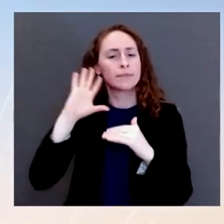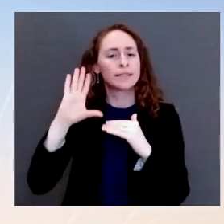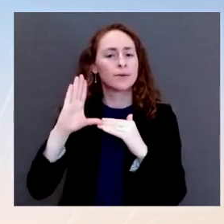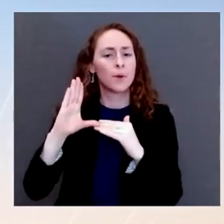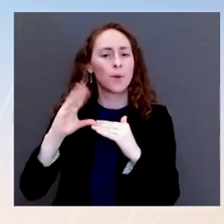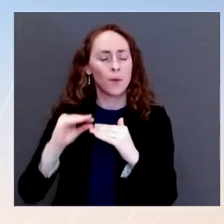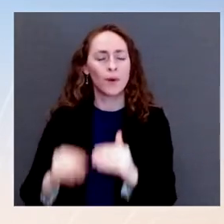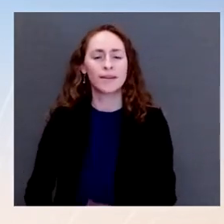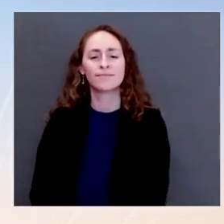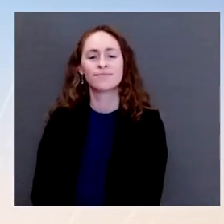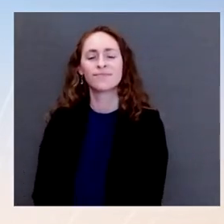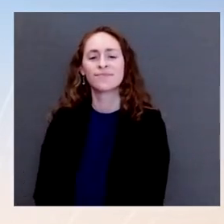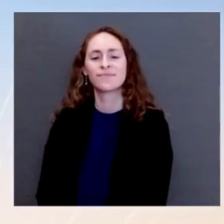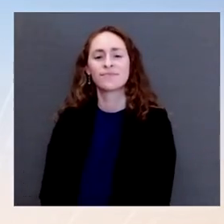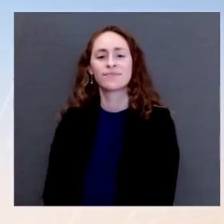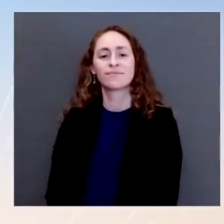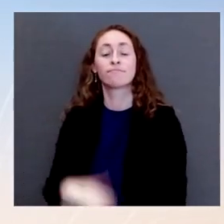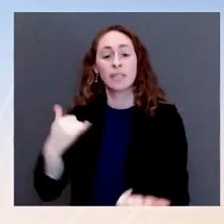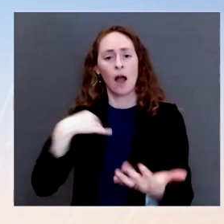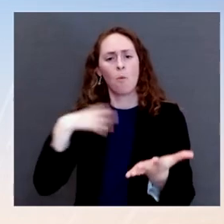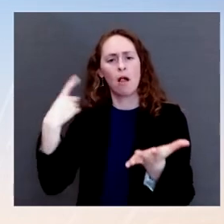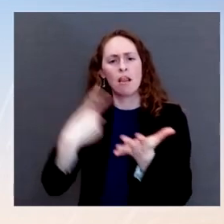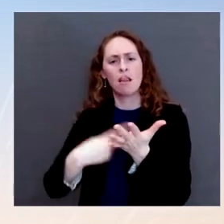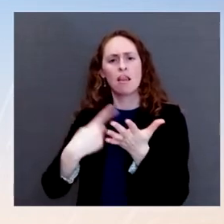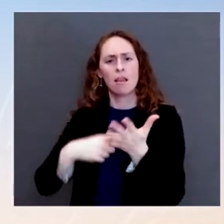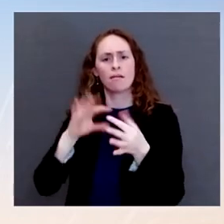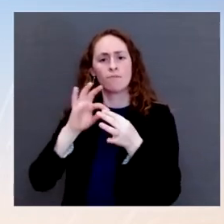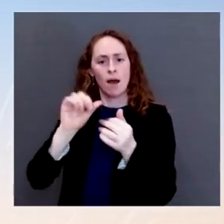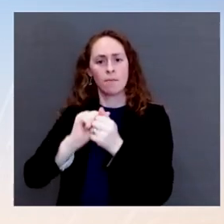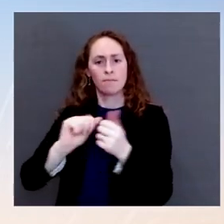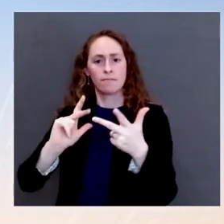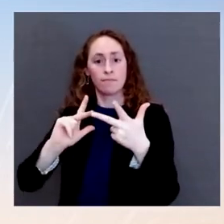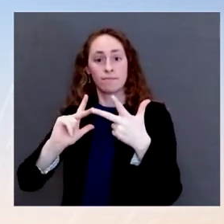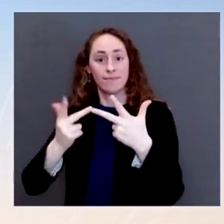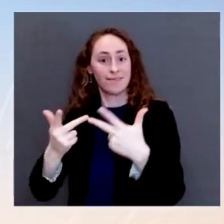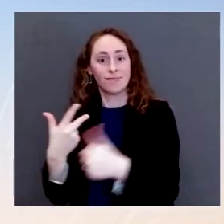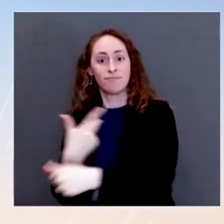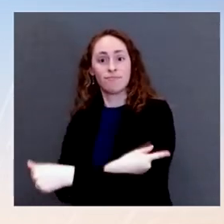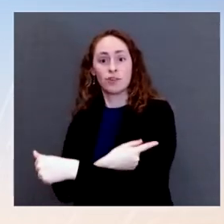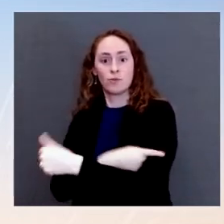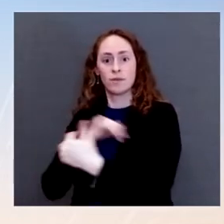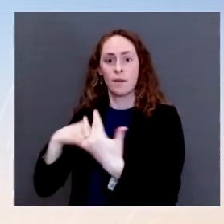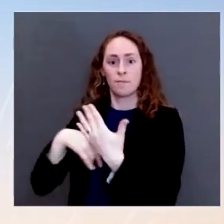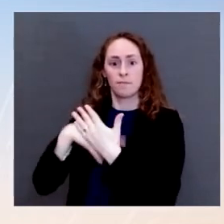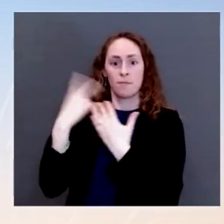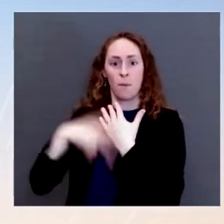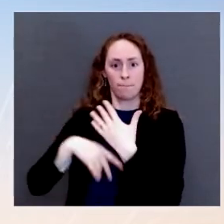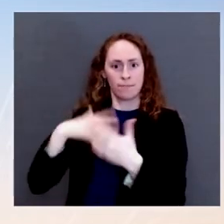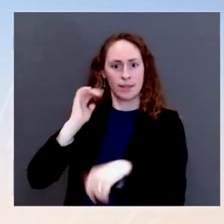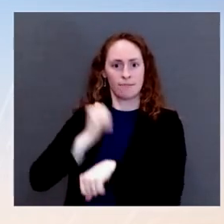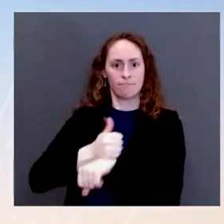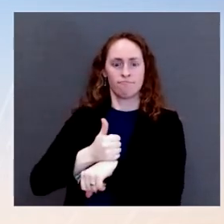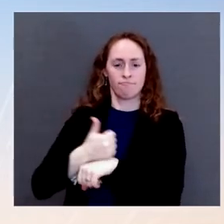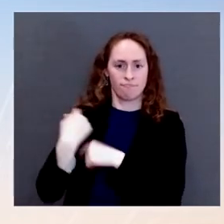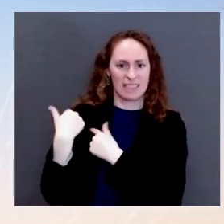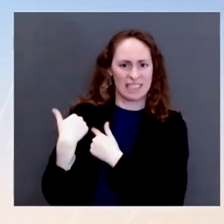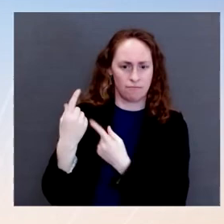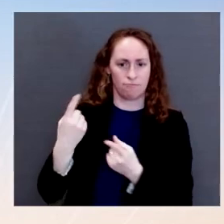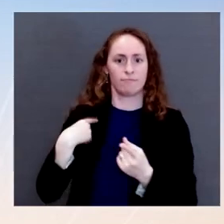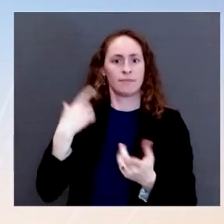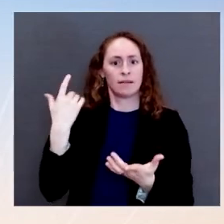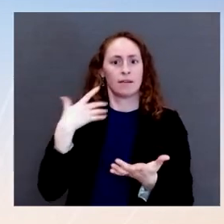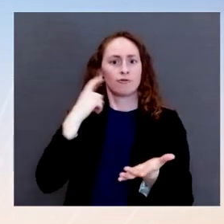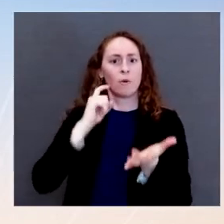than 47 million boosters. Just in the last week, we've seen strong demand for boosters, with close to 7 million Americans getting